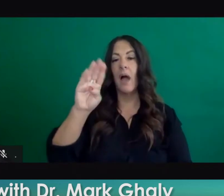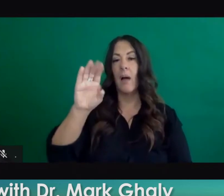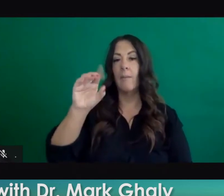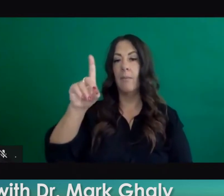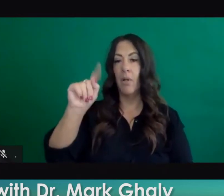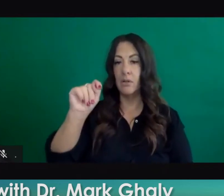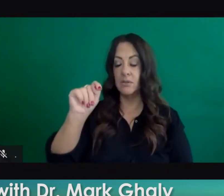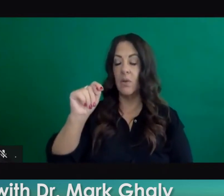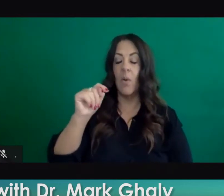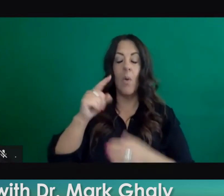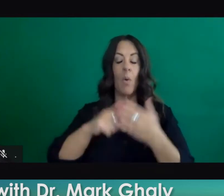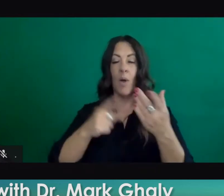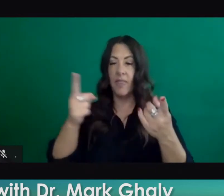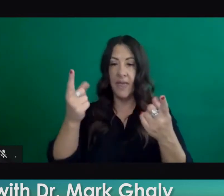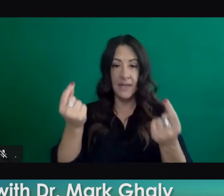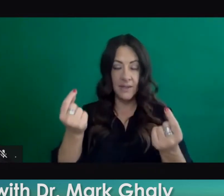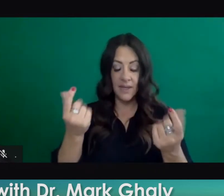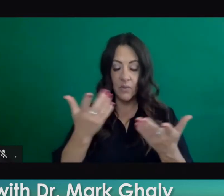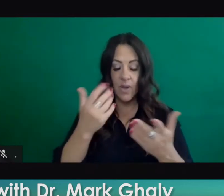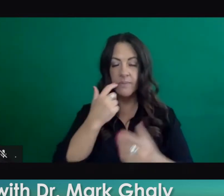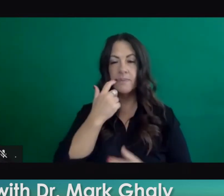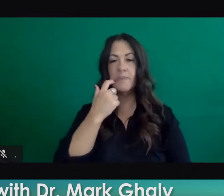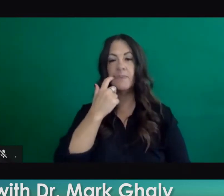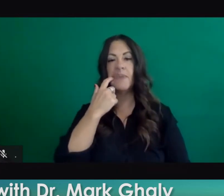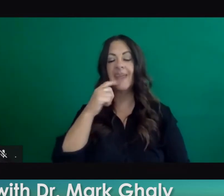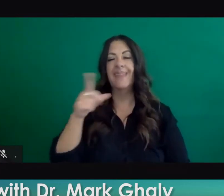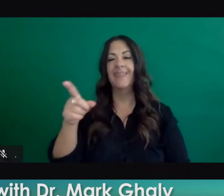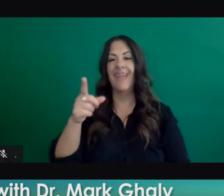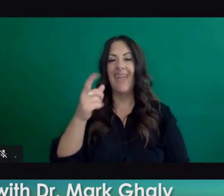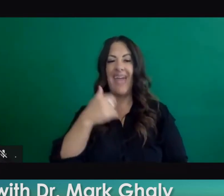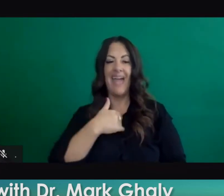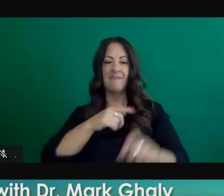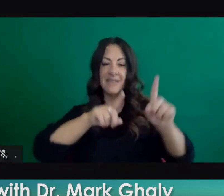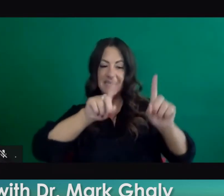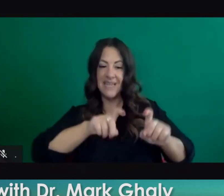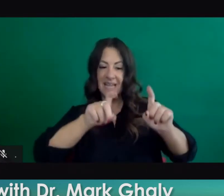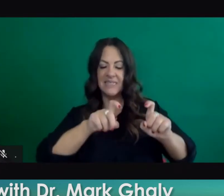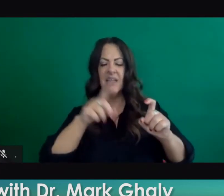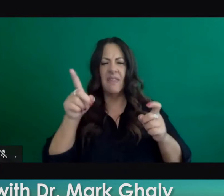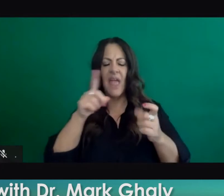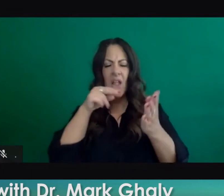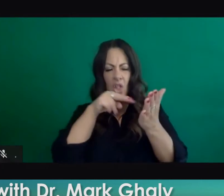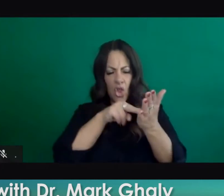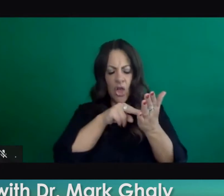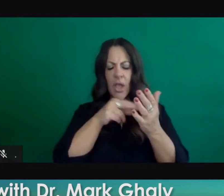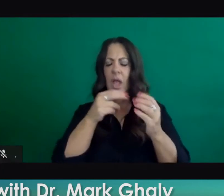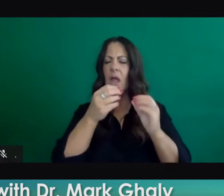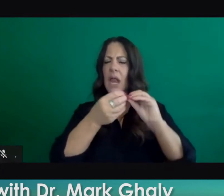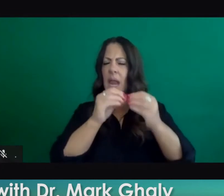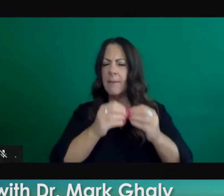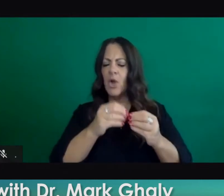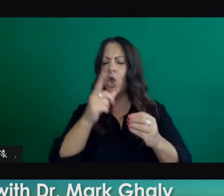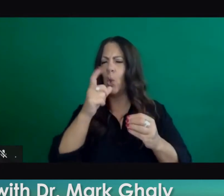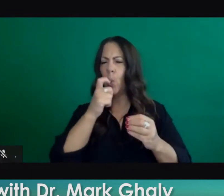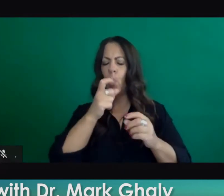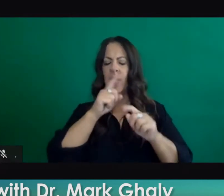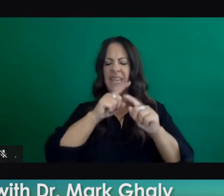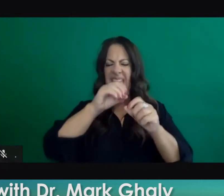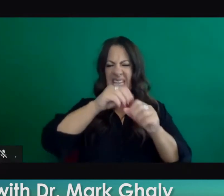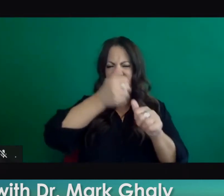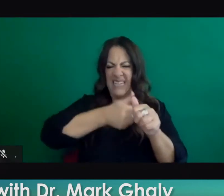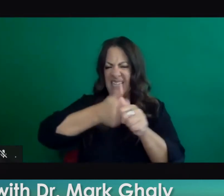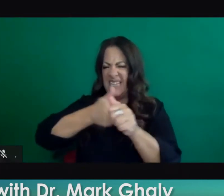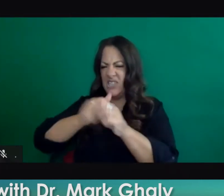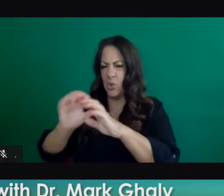if a county has their test positivity is actually 2 levels below their current tier. So if they are in